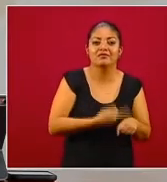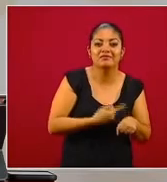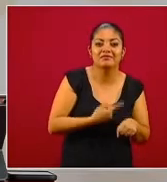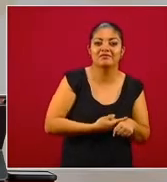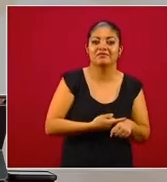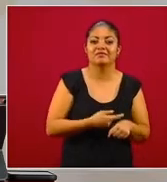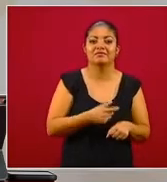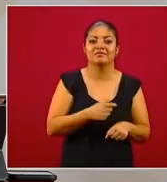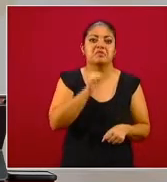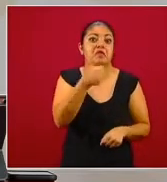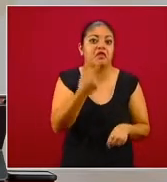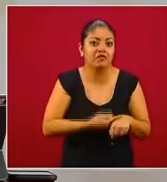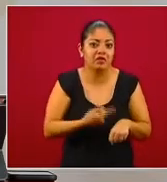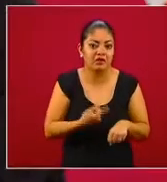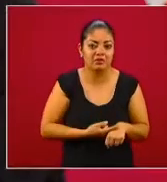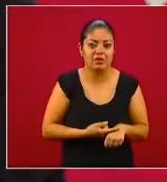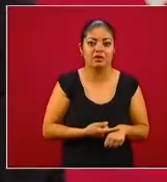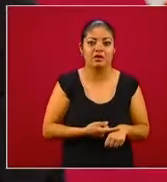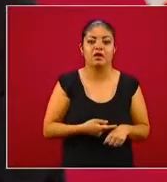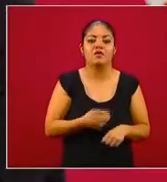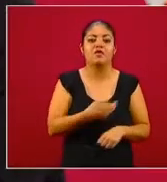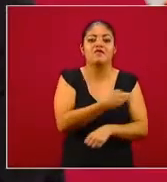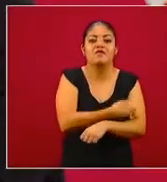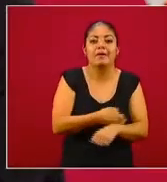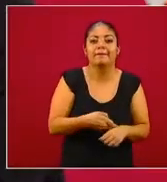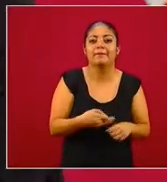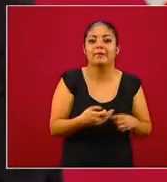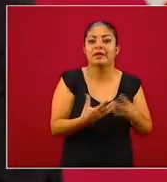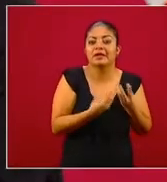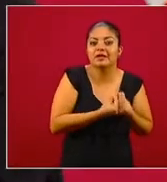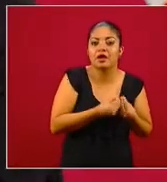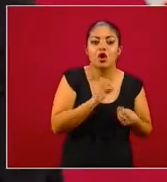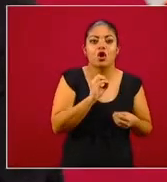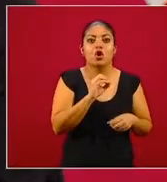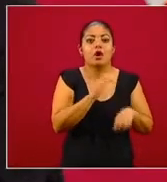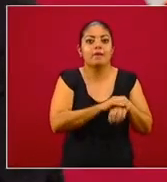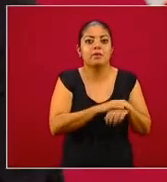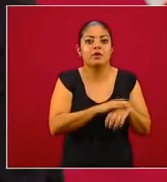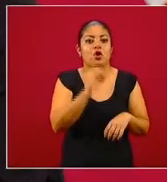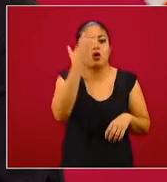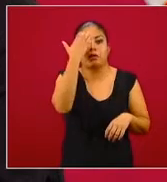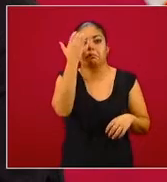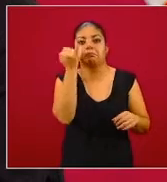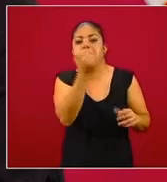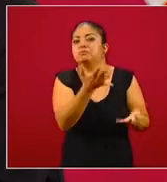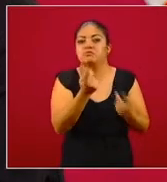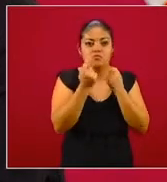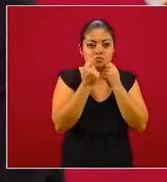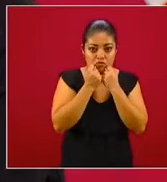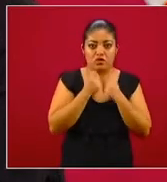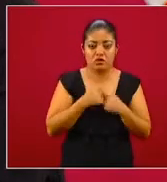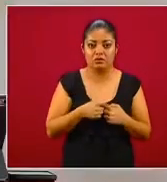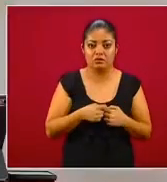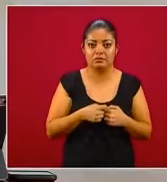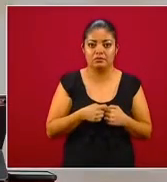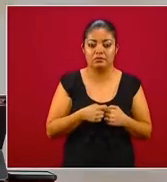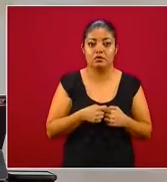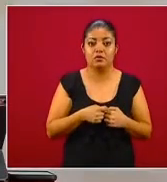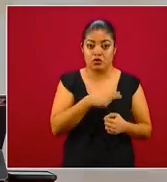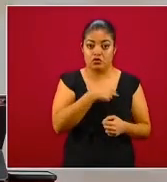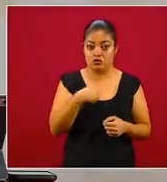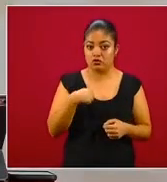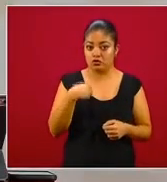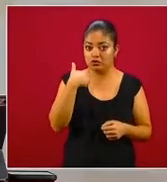enfermedades, profound. haya sido relativamente cercano o no tan cercano. Entonces, So debemos estar we también